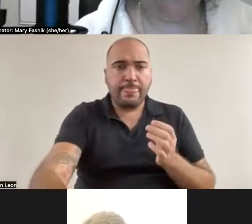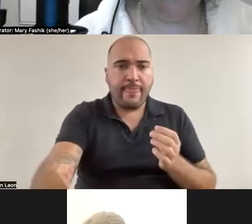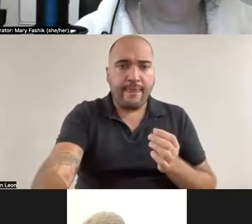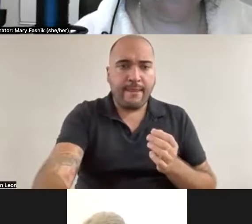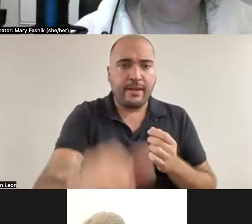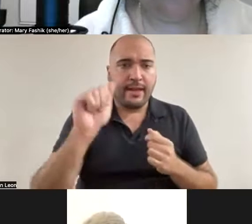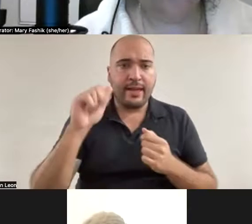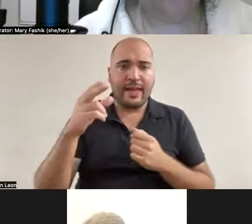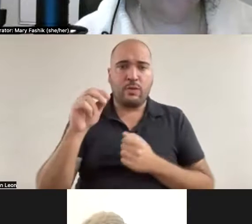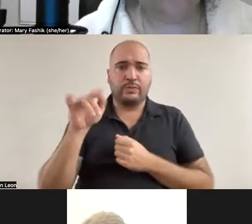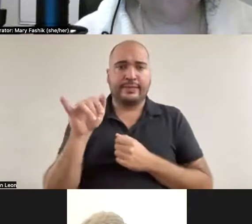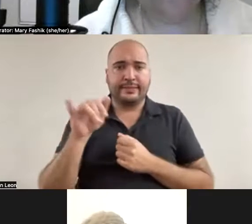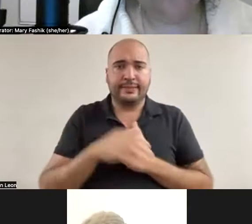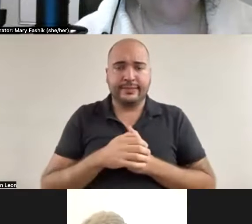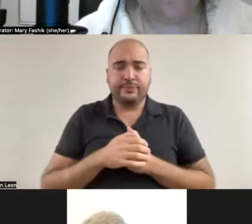Okay.